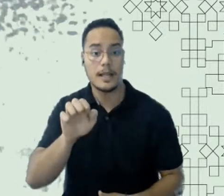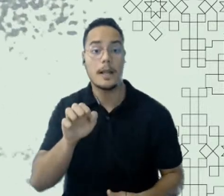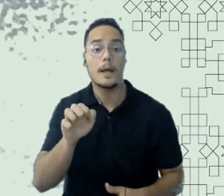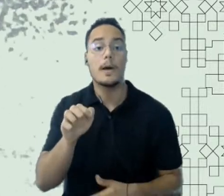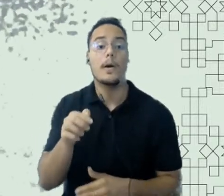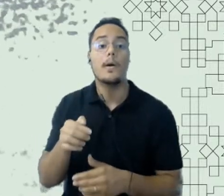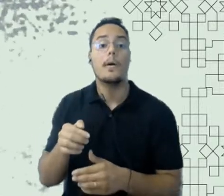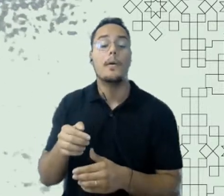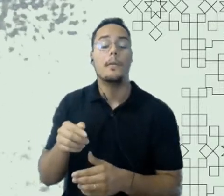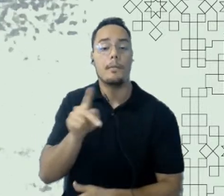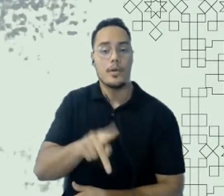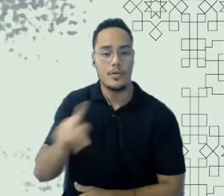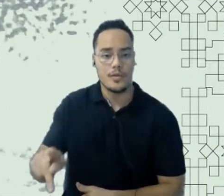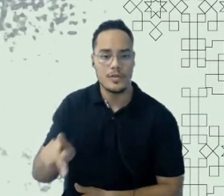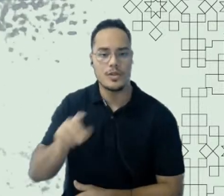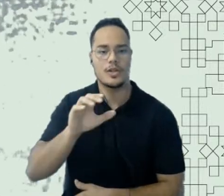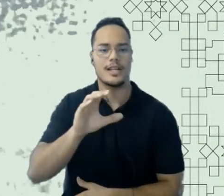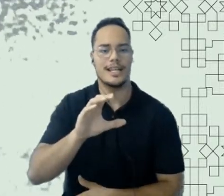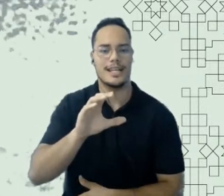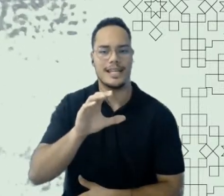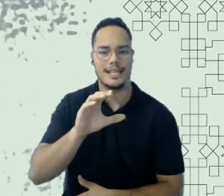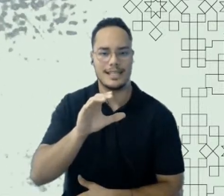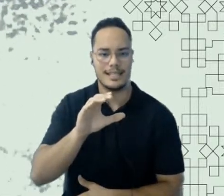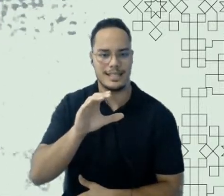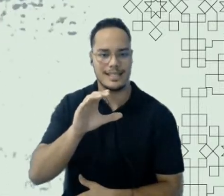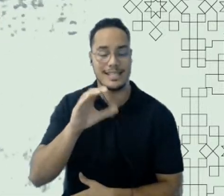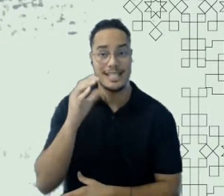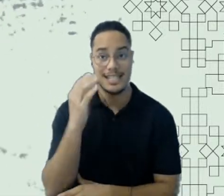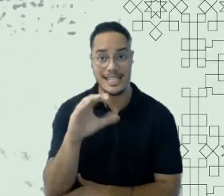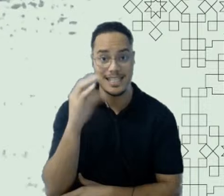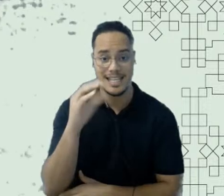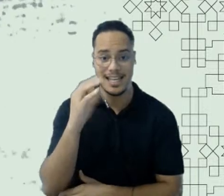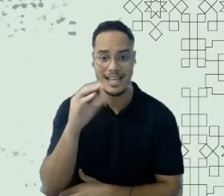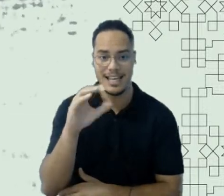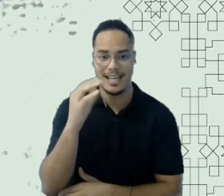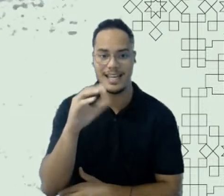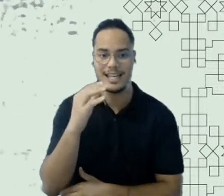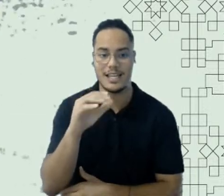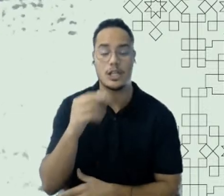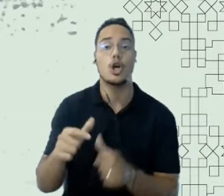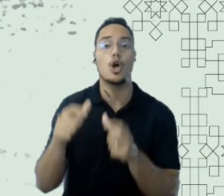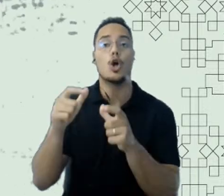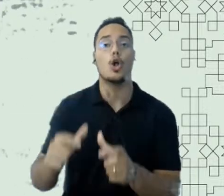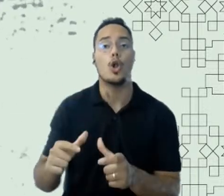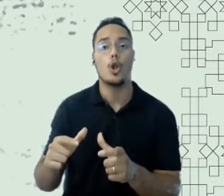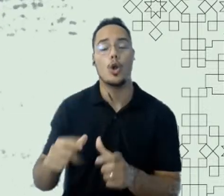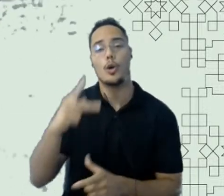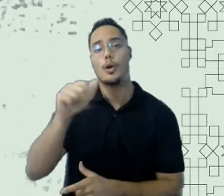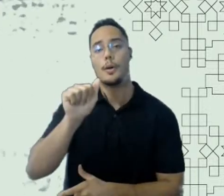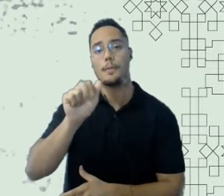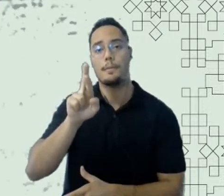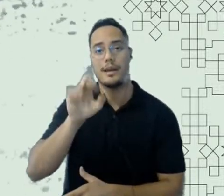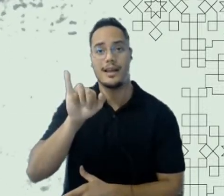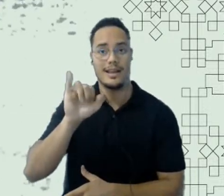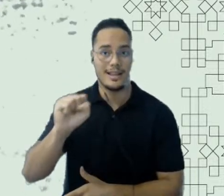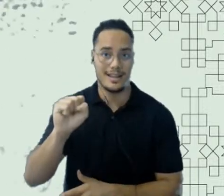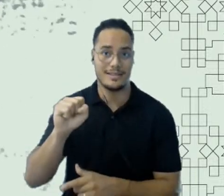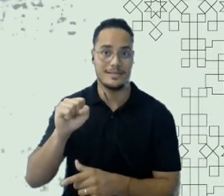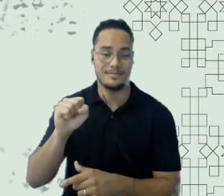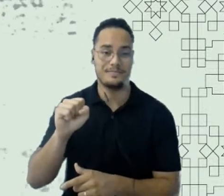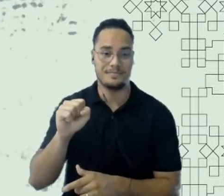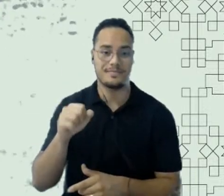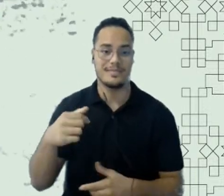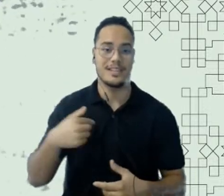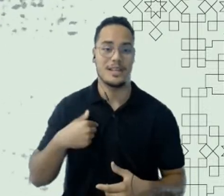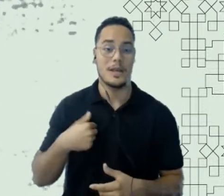I happen to be a visiting researcher and visiting professor. So thank you, Professor Séverine, for receiving me